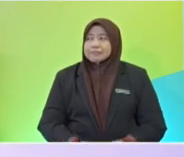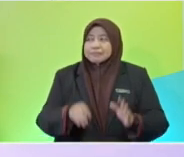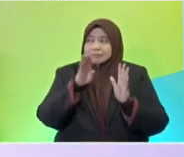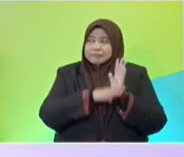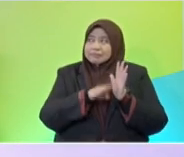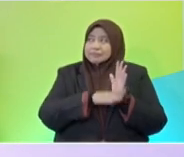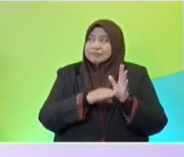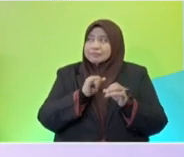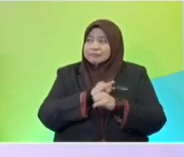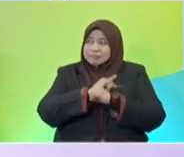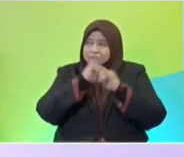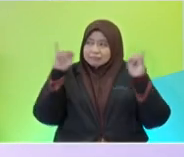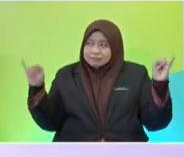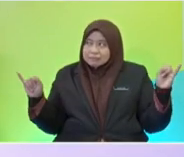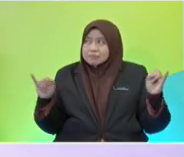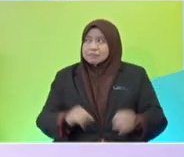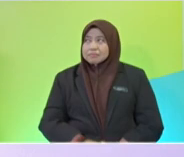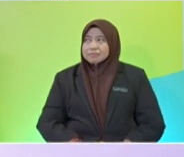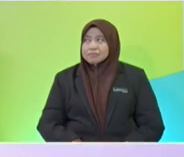is less clear.